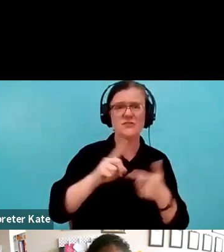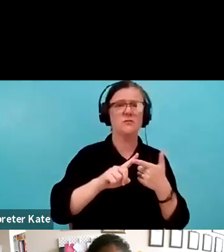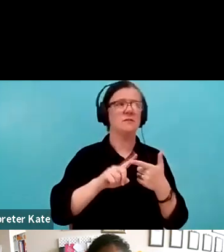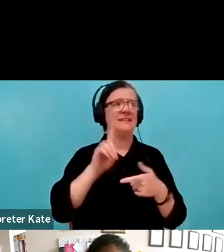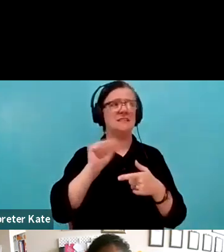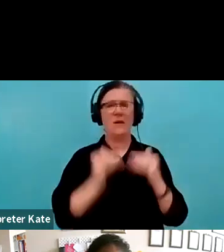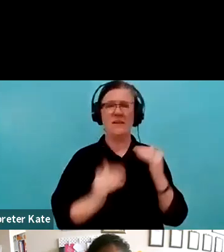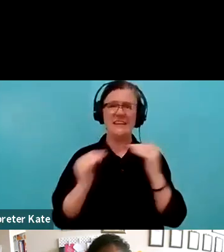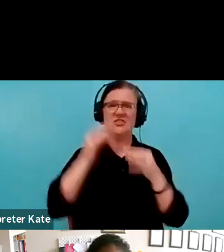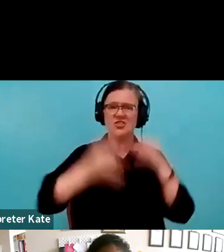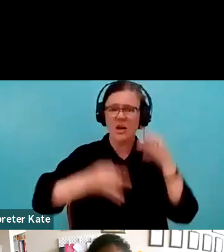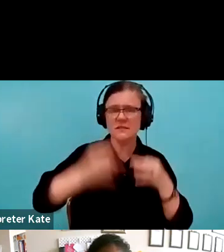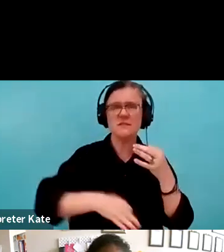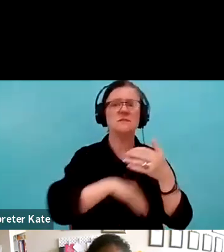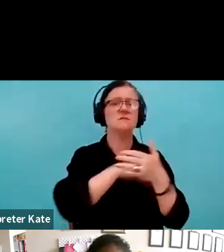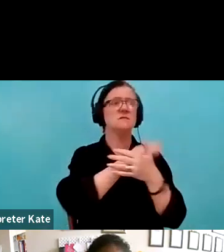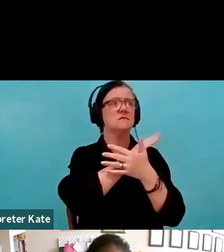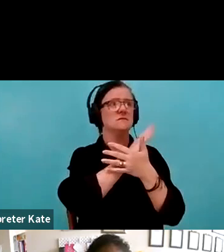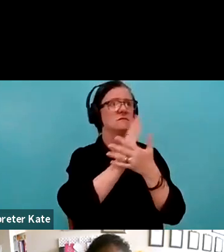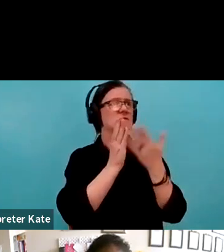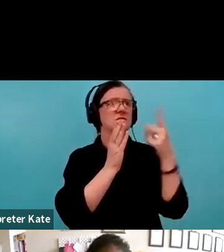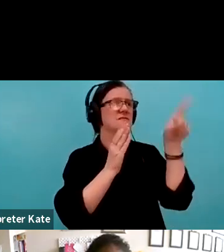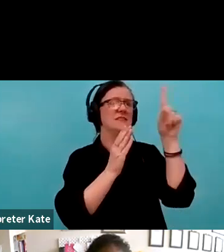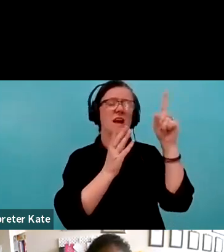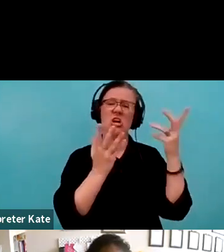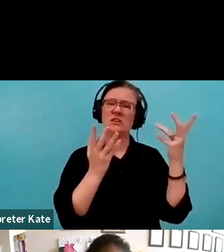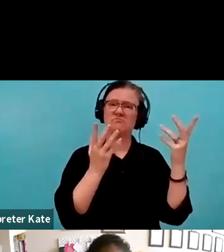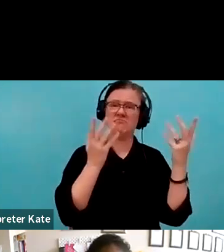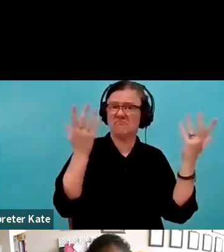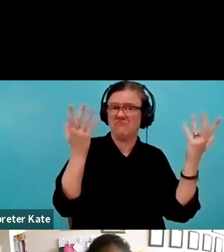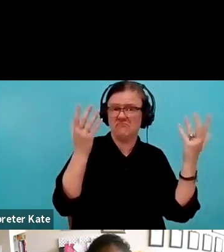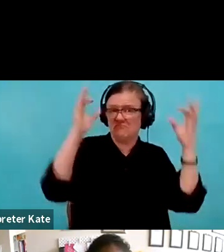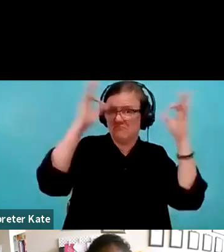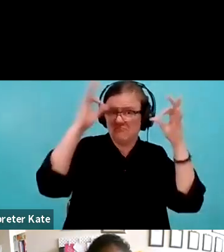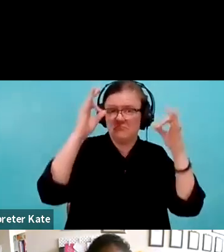justice, you know, to organizations that are, you know,